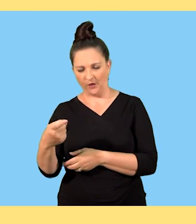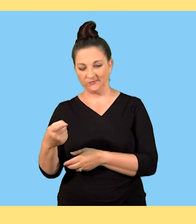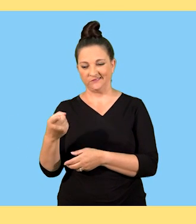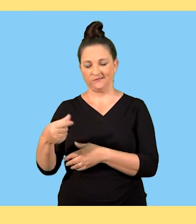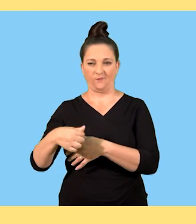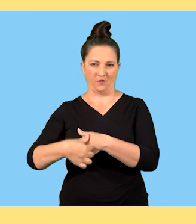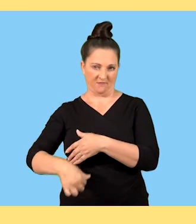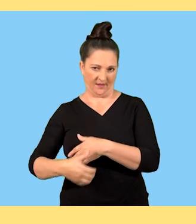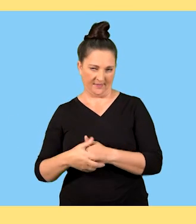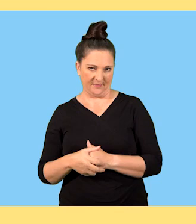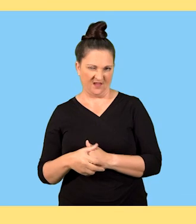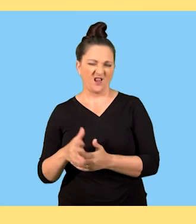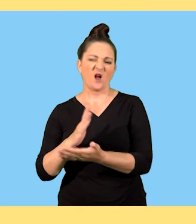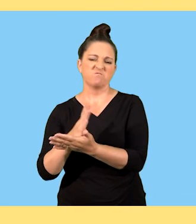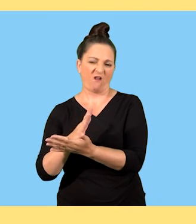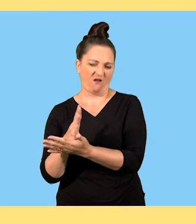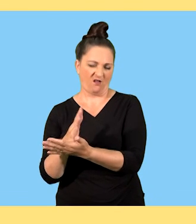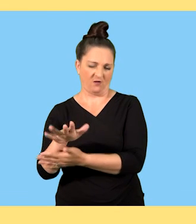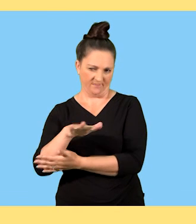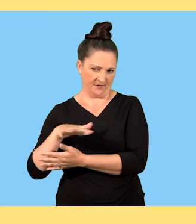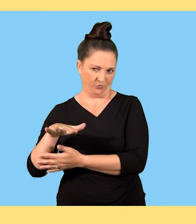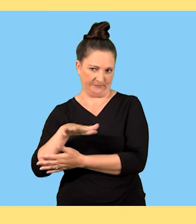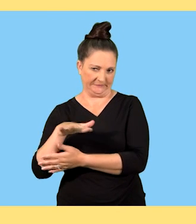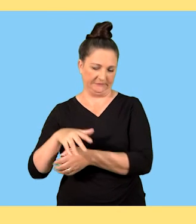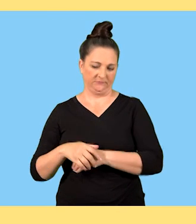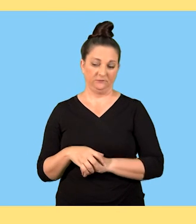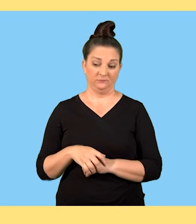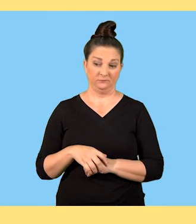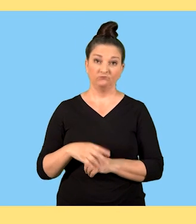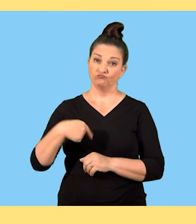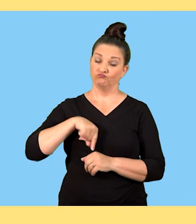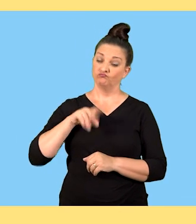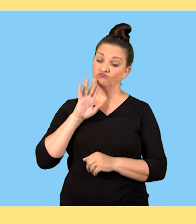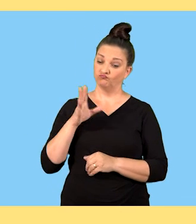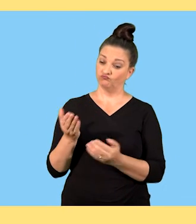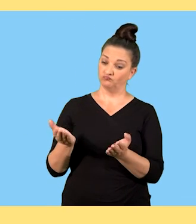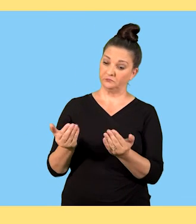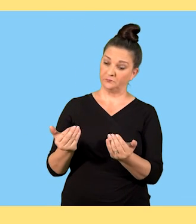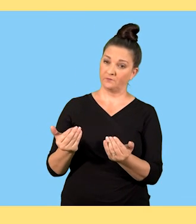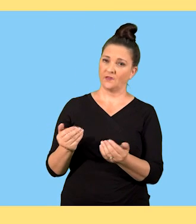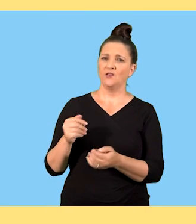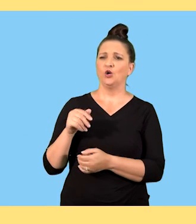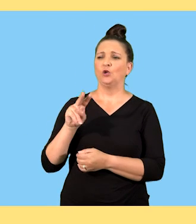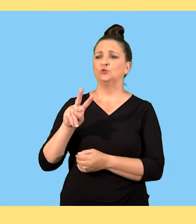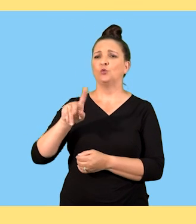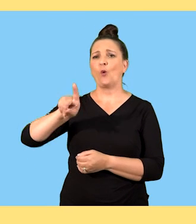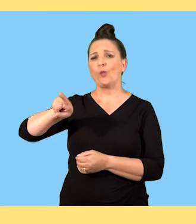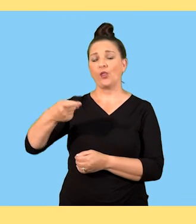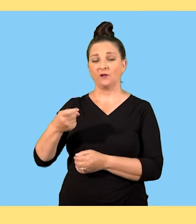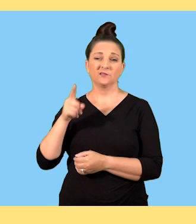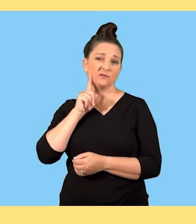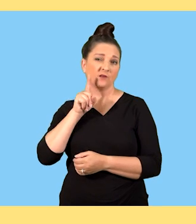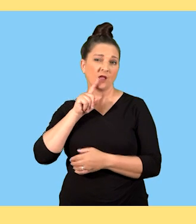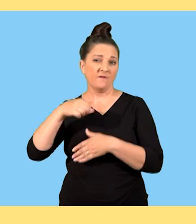If part of the premises is being rented out at 2,000 rands per month, we would expect that the